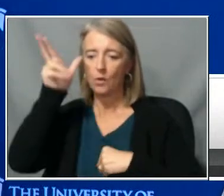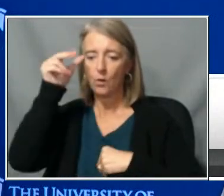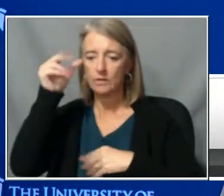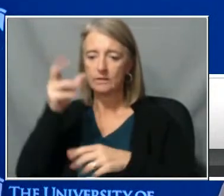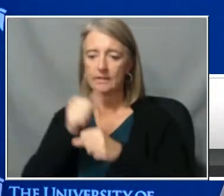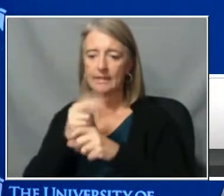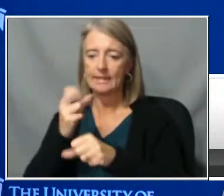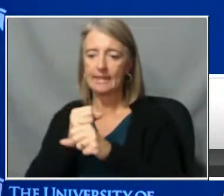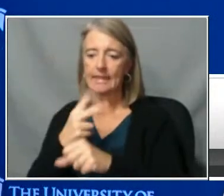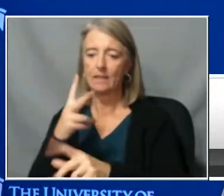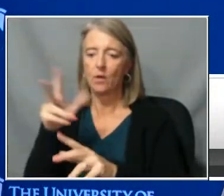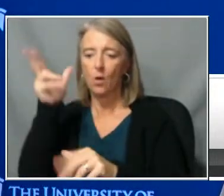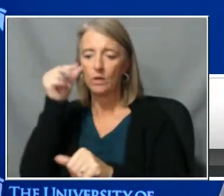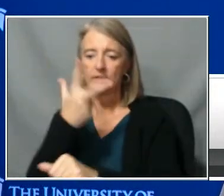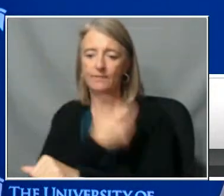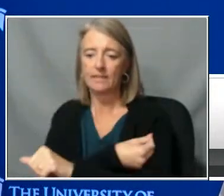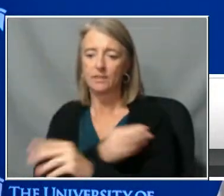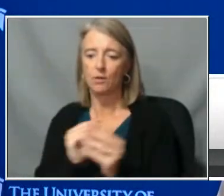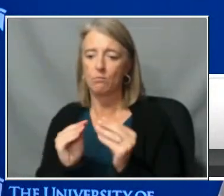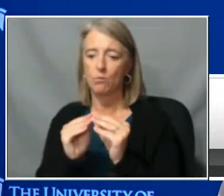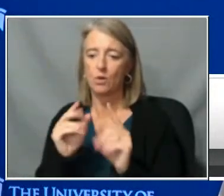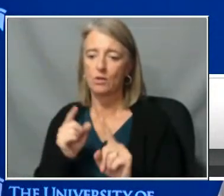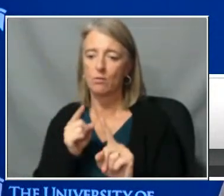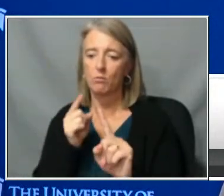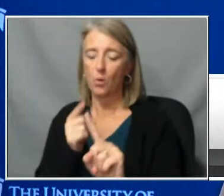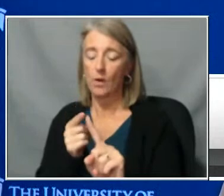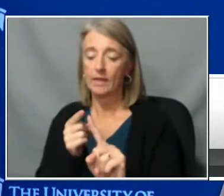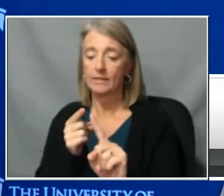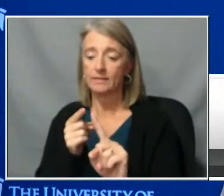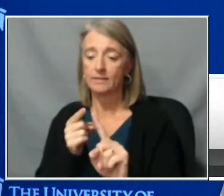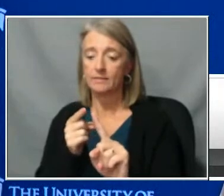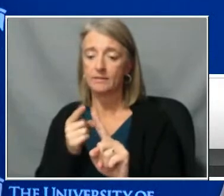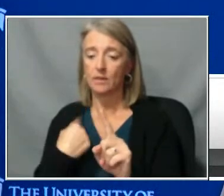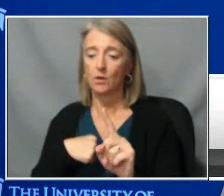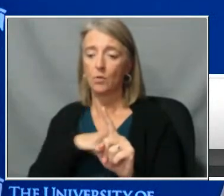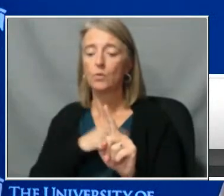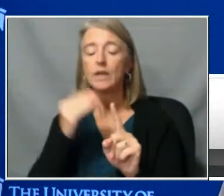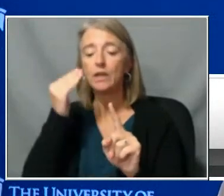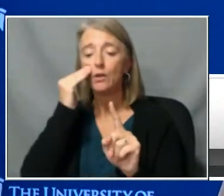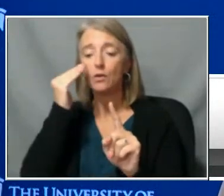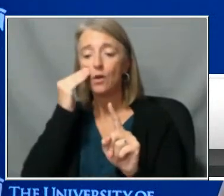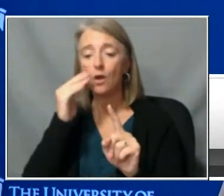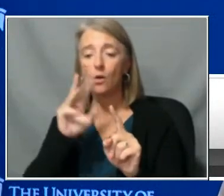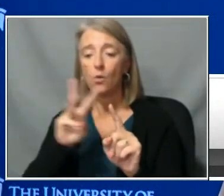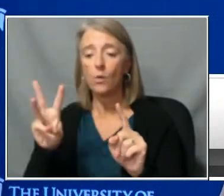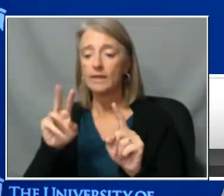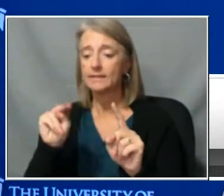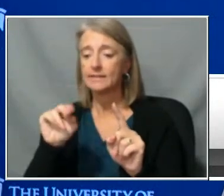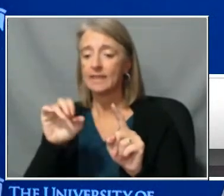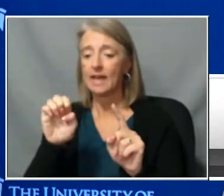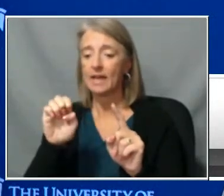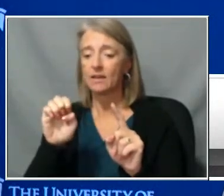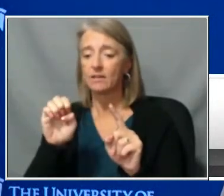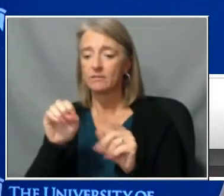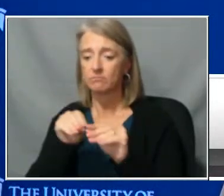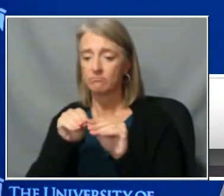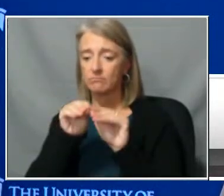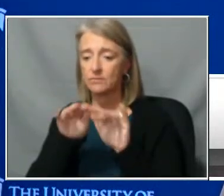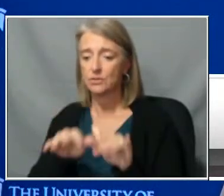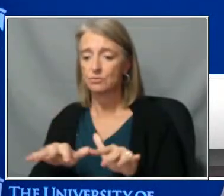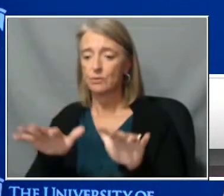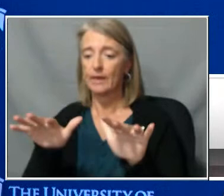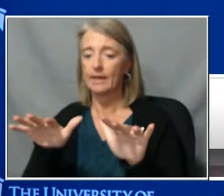horses vaccinated. But I think more to the point is the fact that we know that West Nile virus is out there, spread by